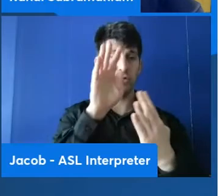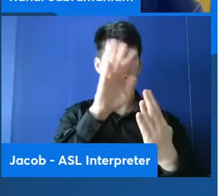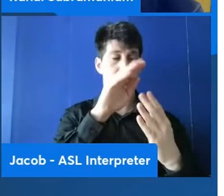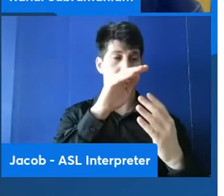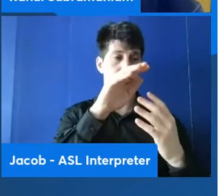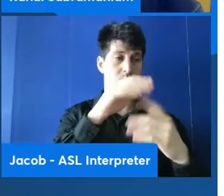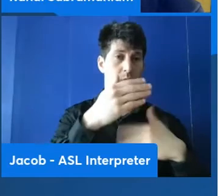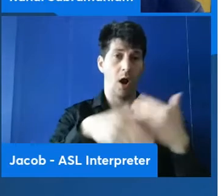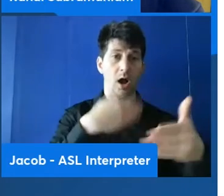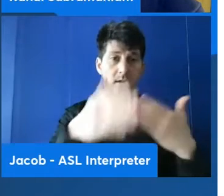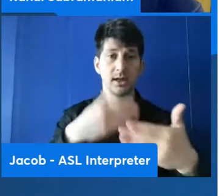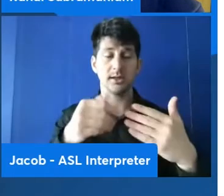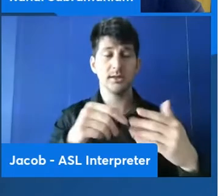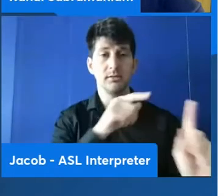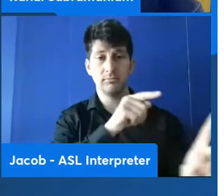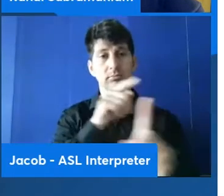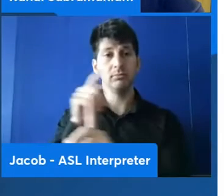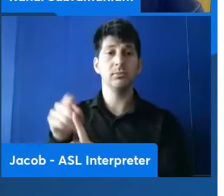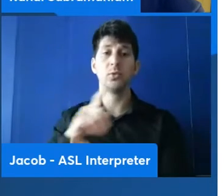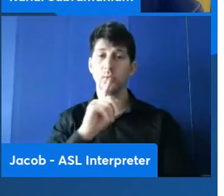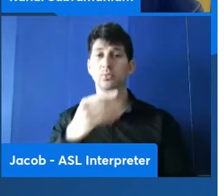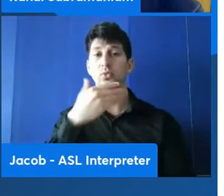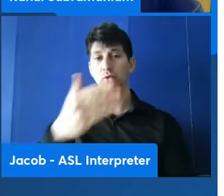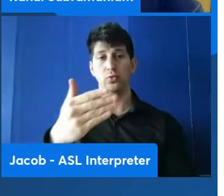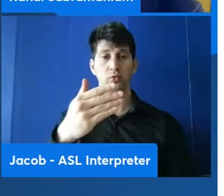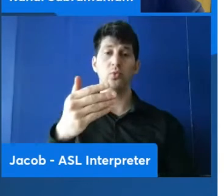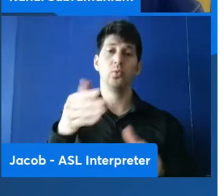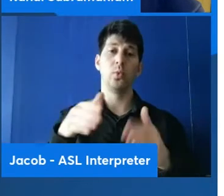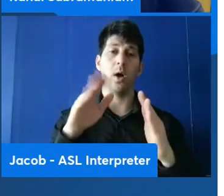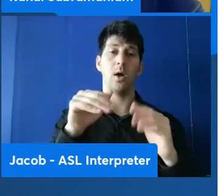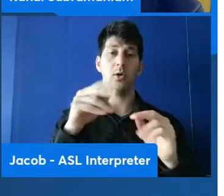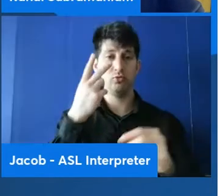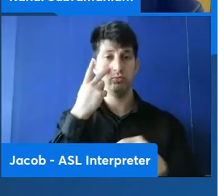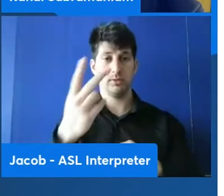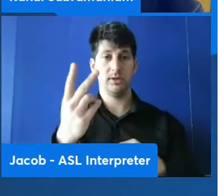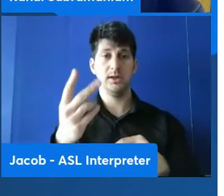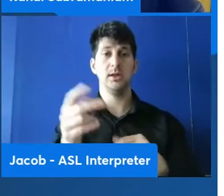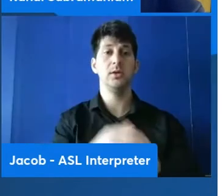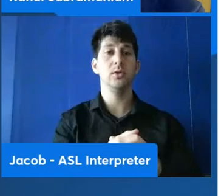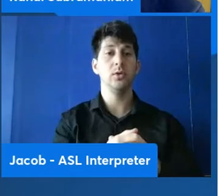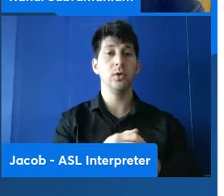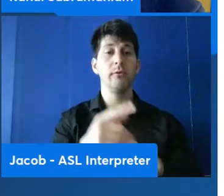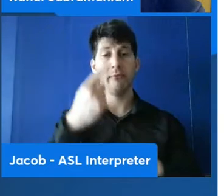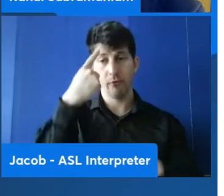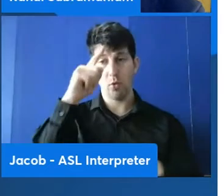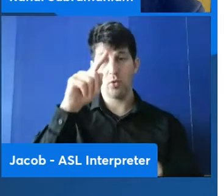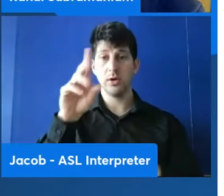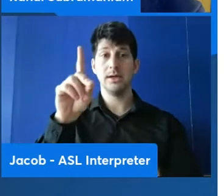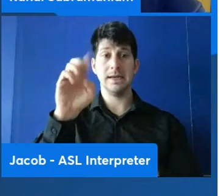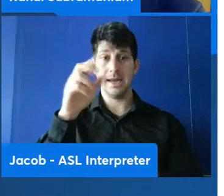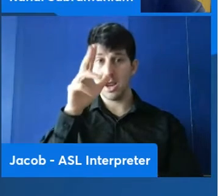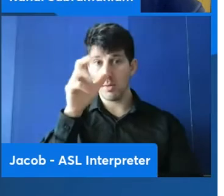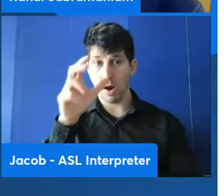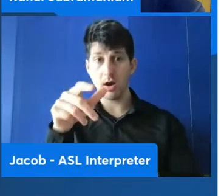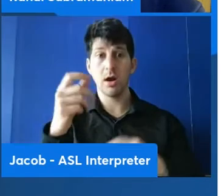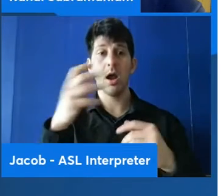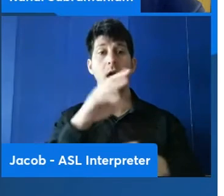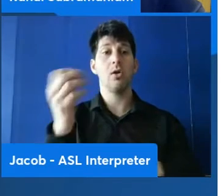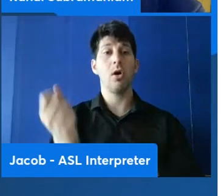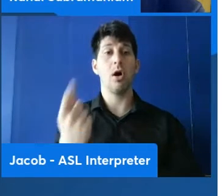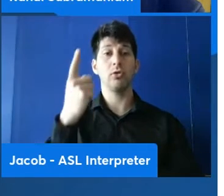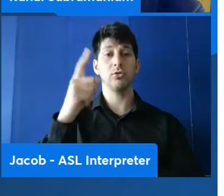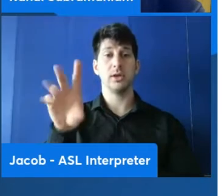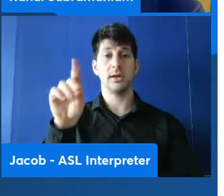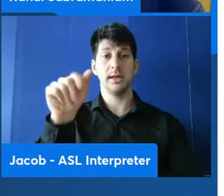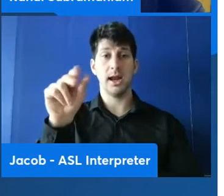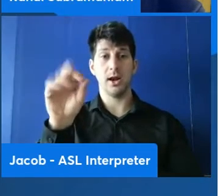really useful and clearly illustrated necessary thing in order to debug and understand your data flow through